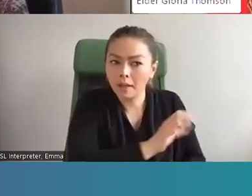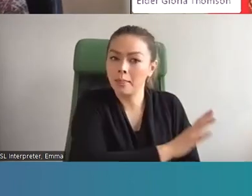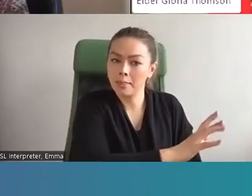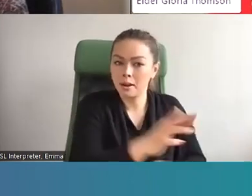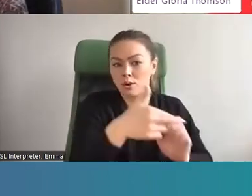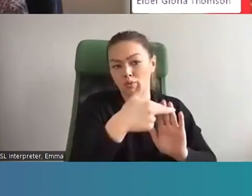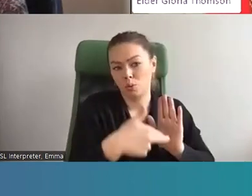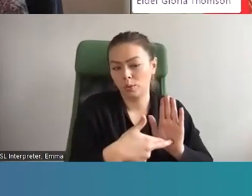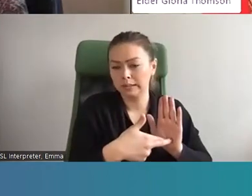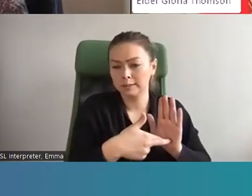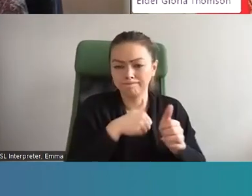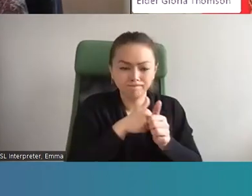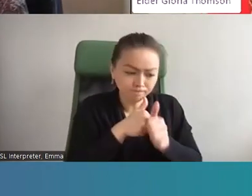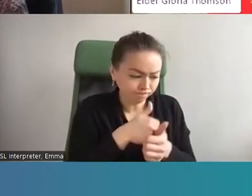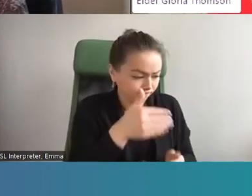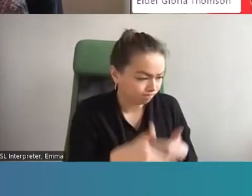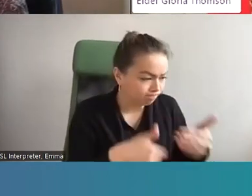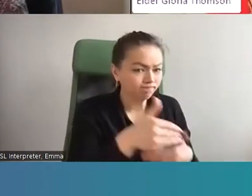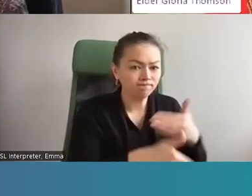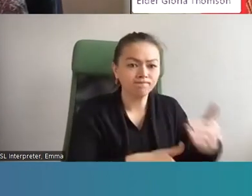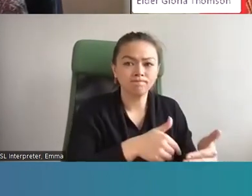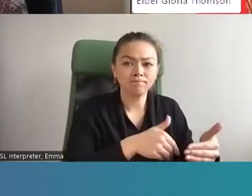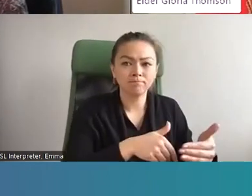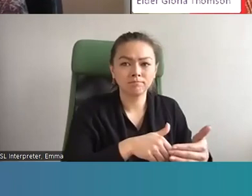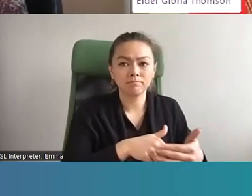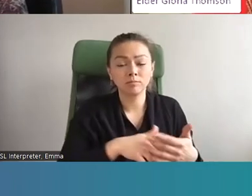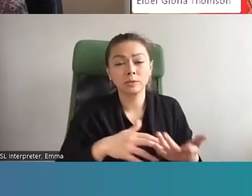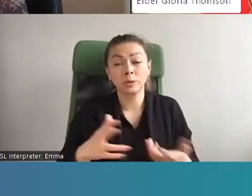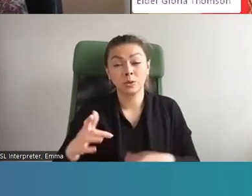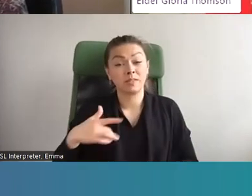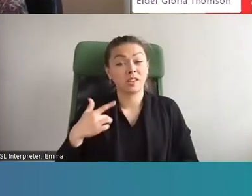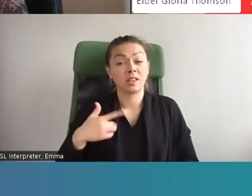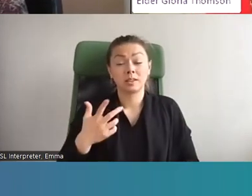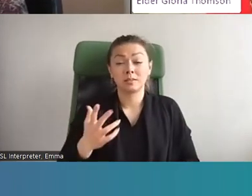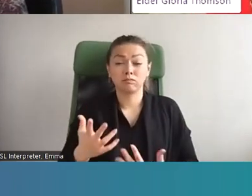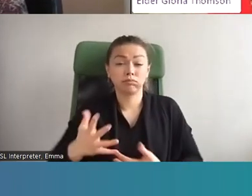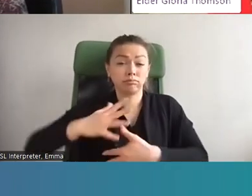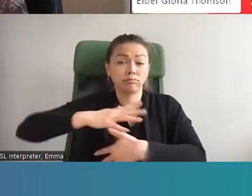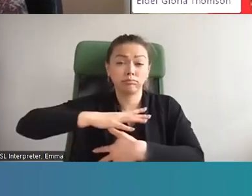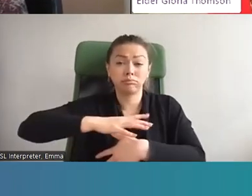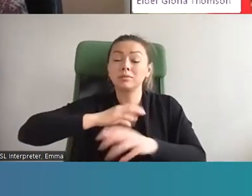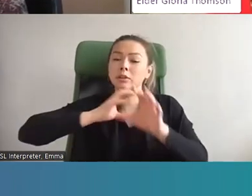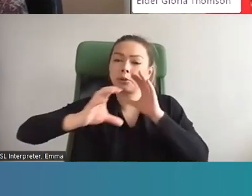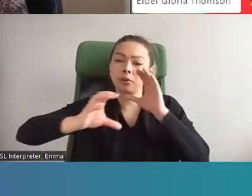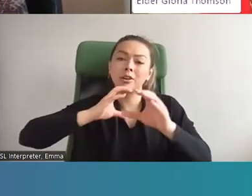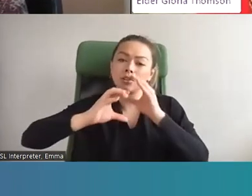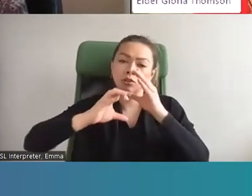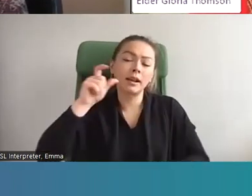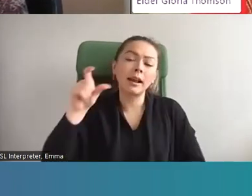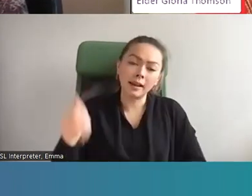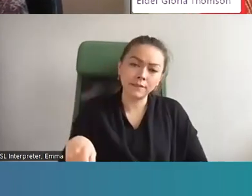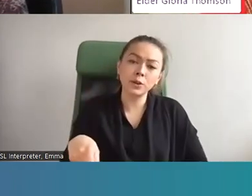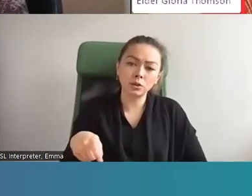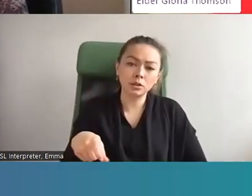lot of communication has to happen, you know, to really come to an understanding and to have